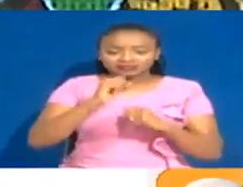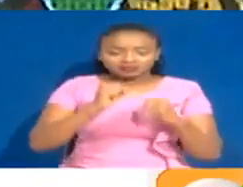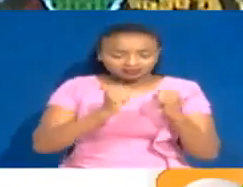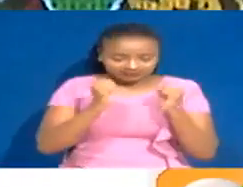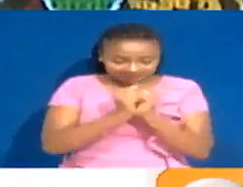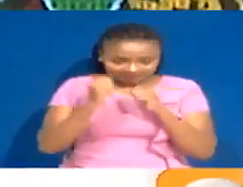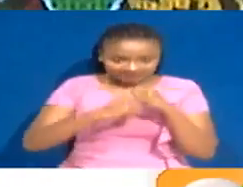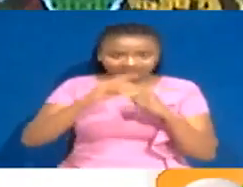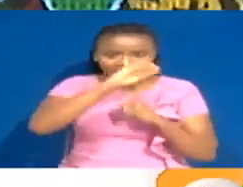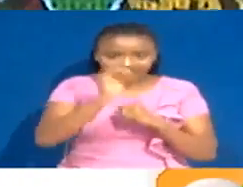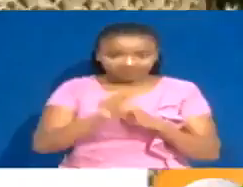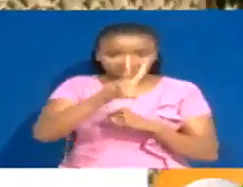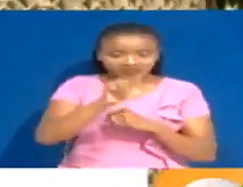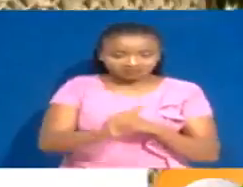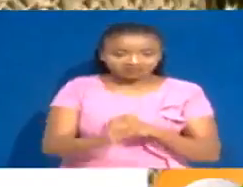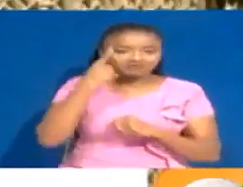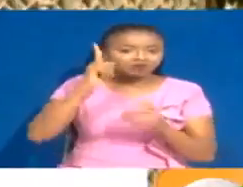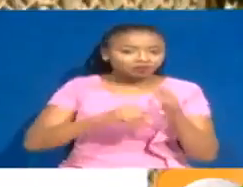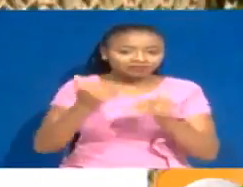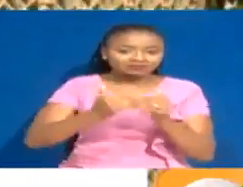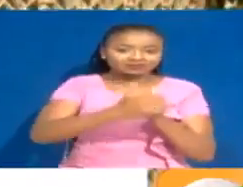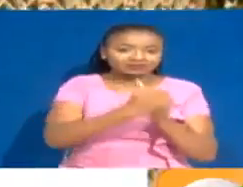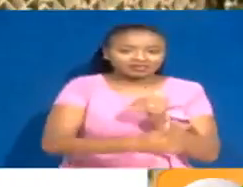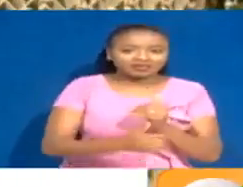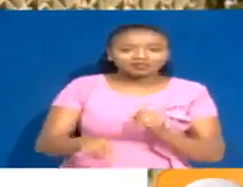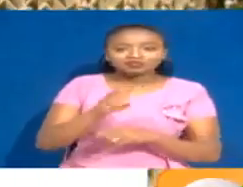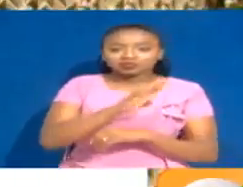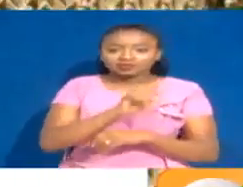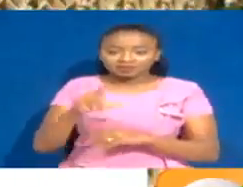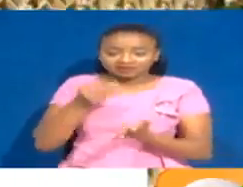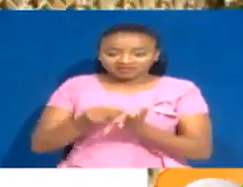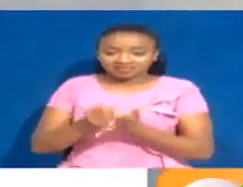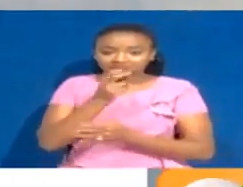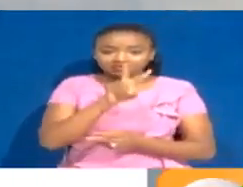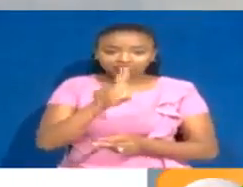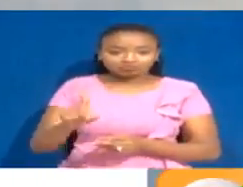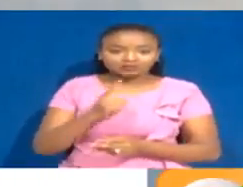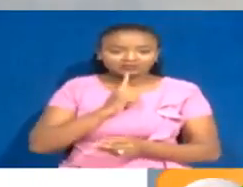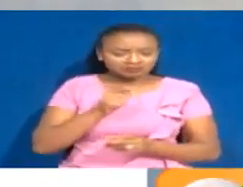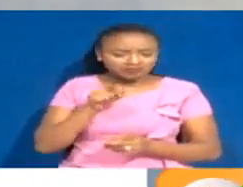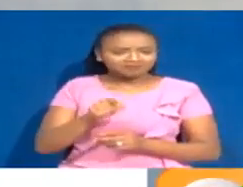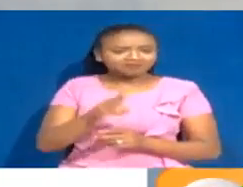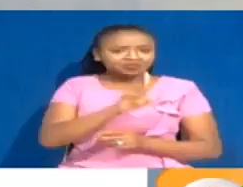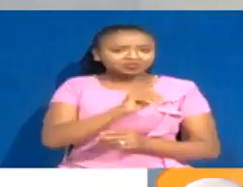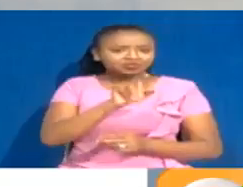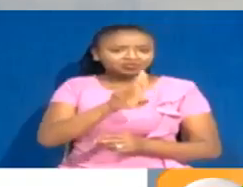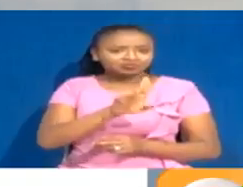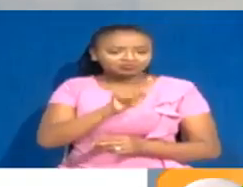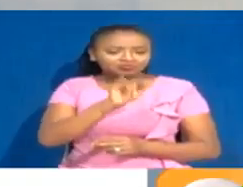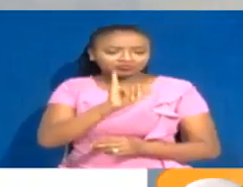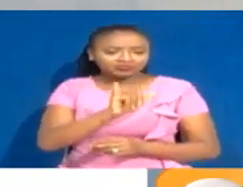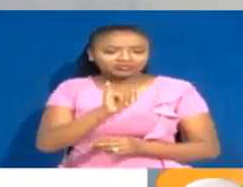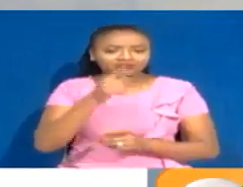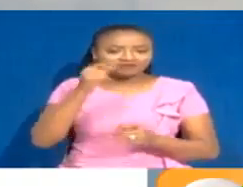on bread. In a report on the Finance Bill 2021, the committee has also rejected plans to review excise duty on motorcycles as well